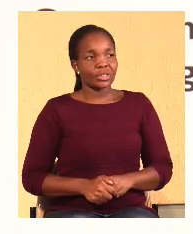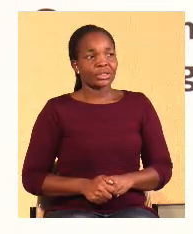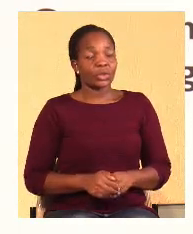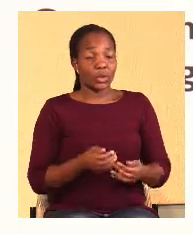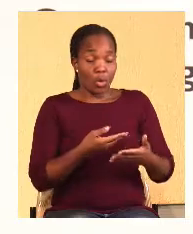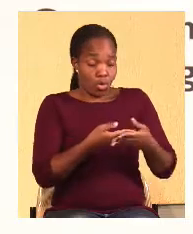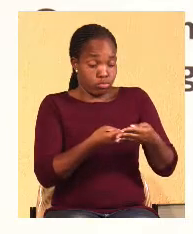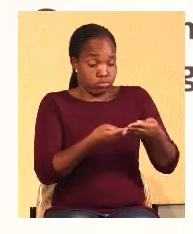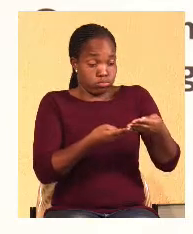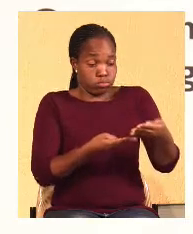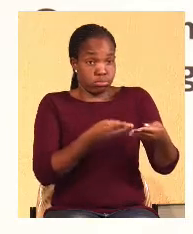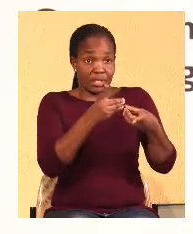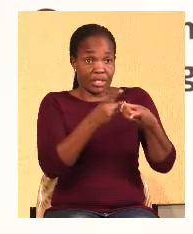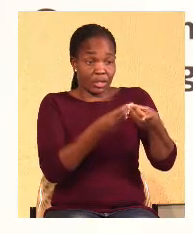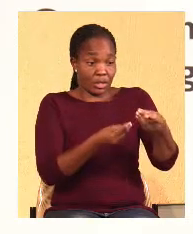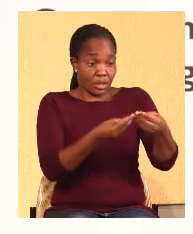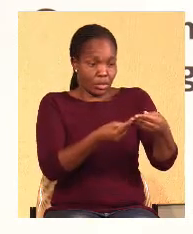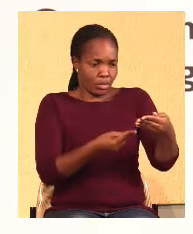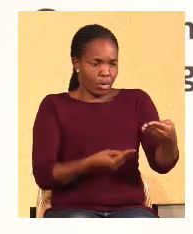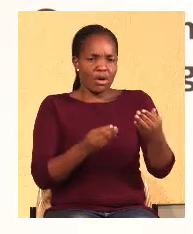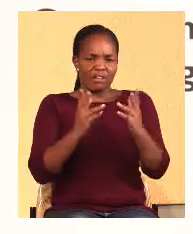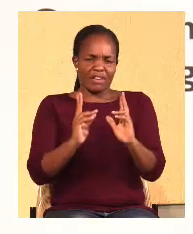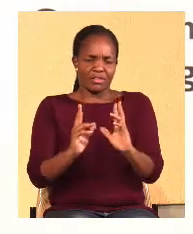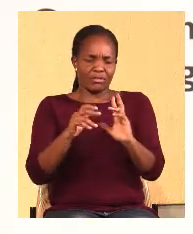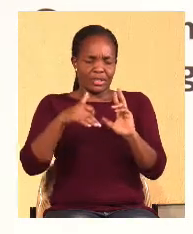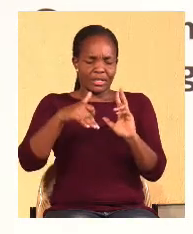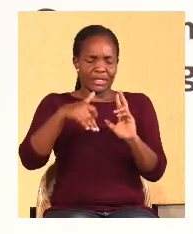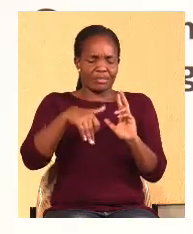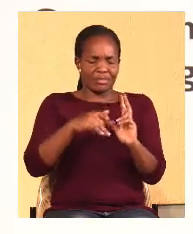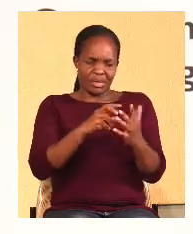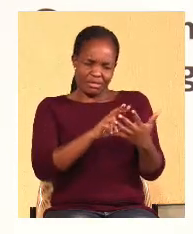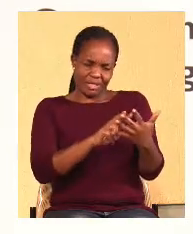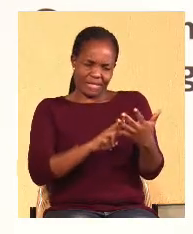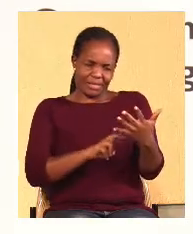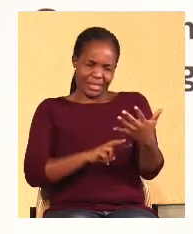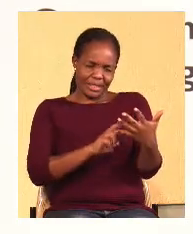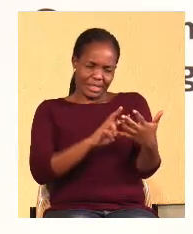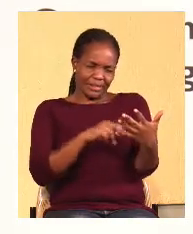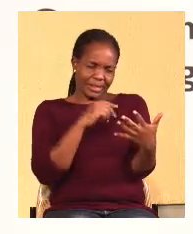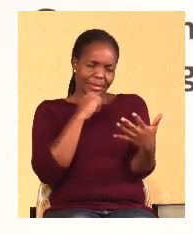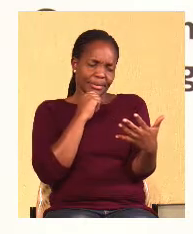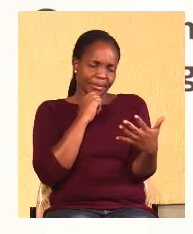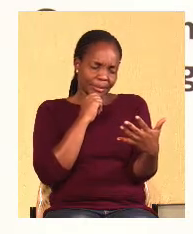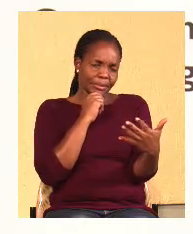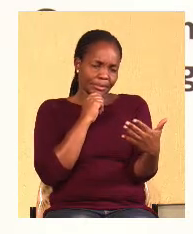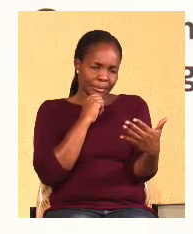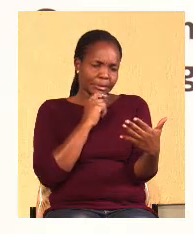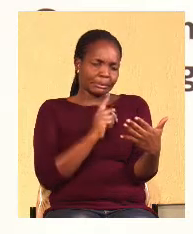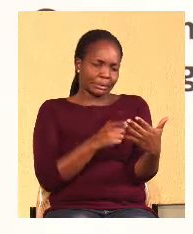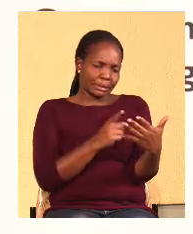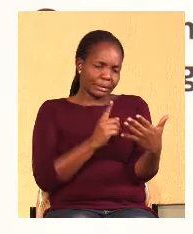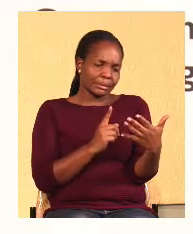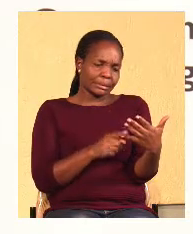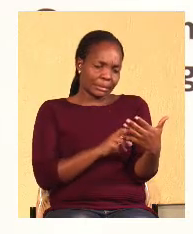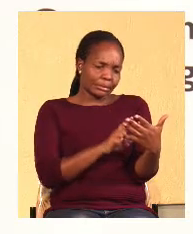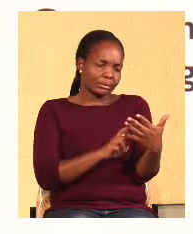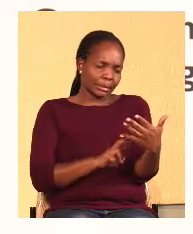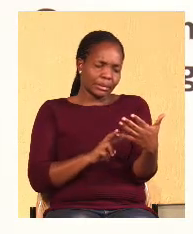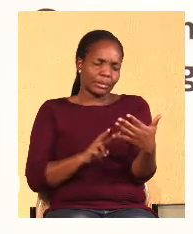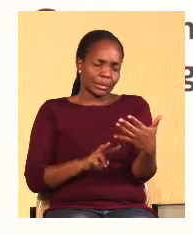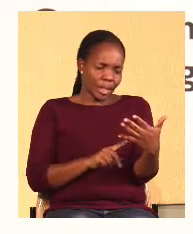that Namibians have taken the time to look through the text and started making comments on it. And I think that's the